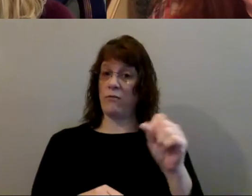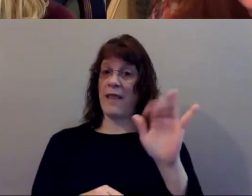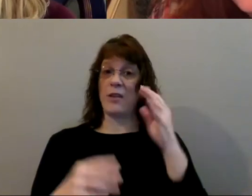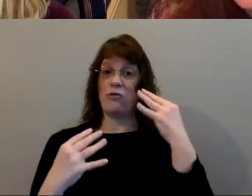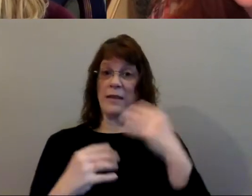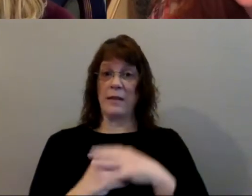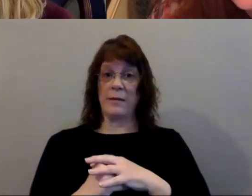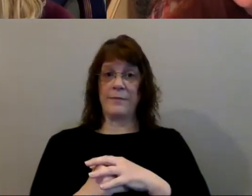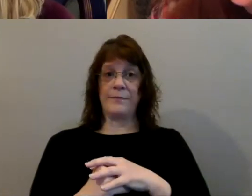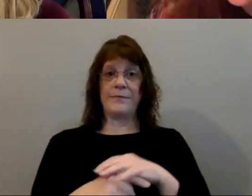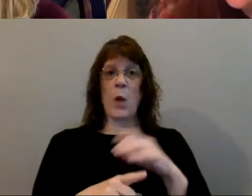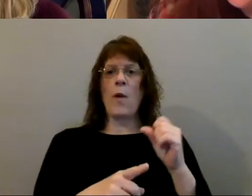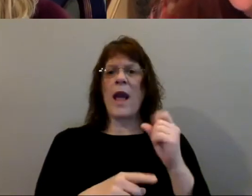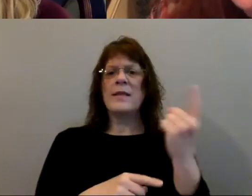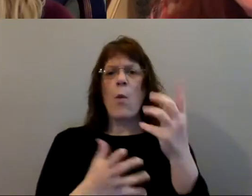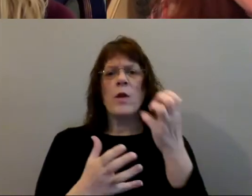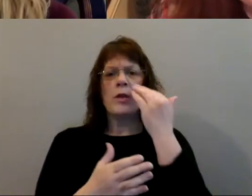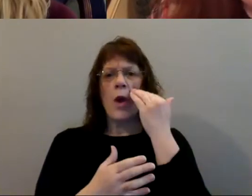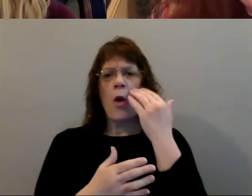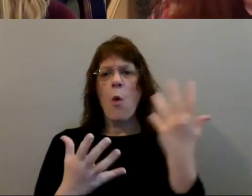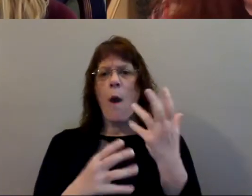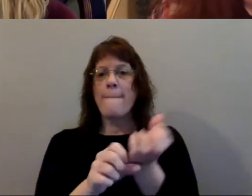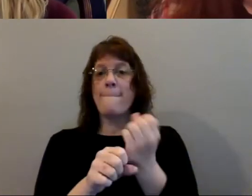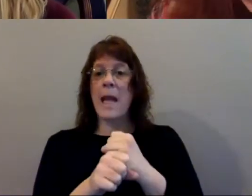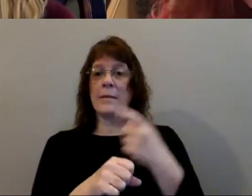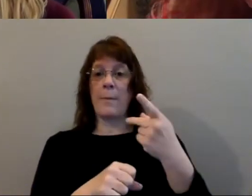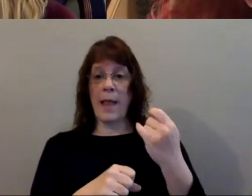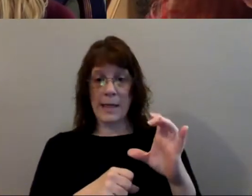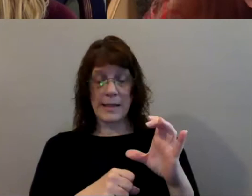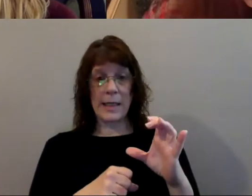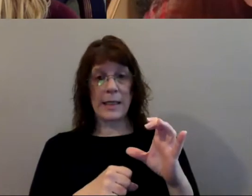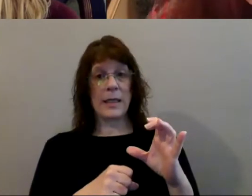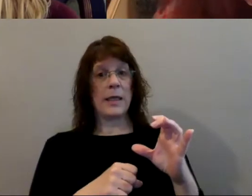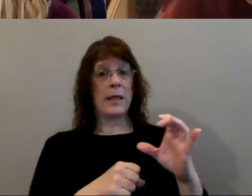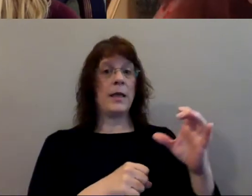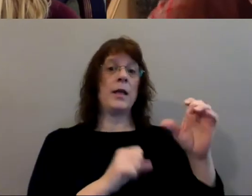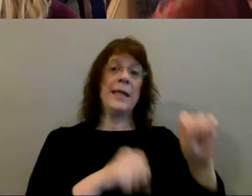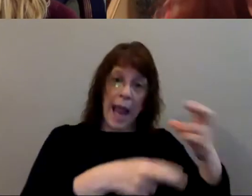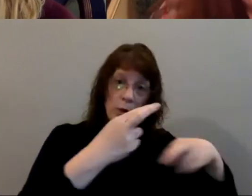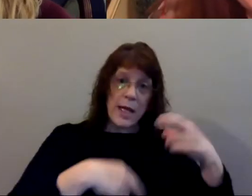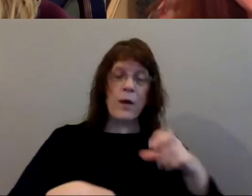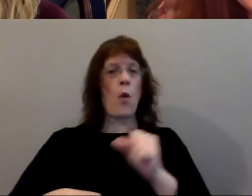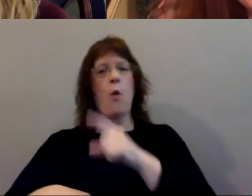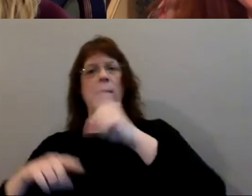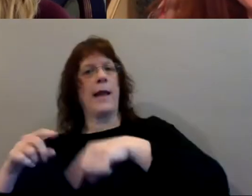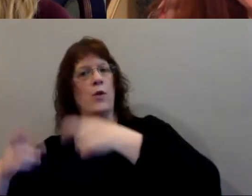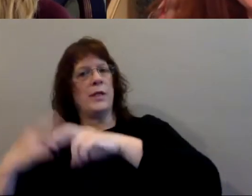Totally. Someone would like to know what makes a plastic either recyclable or not recyclable.